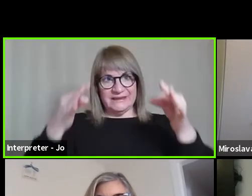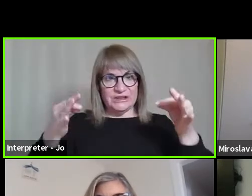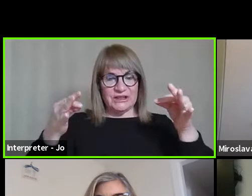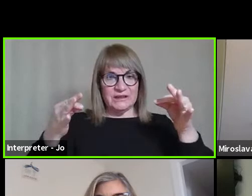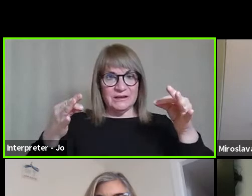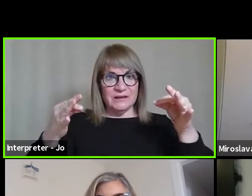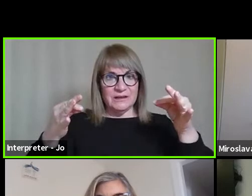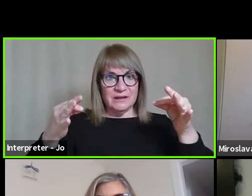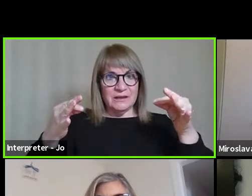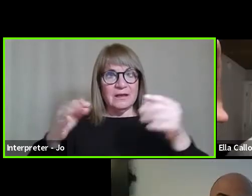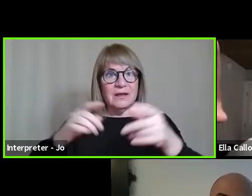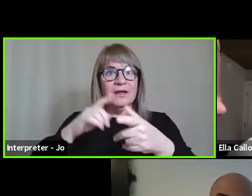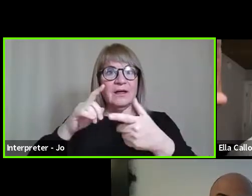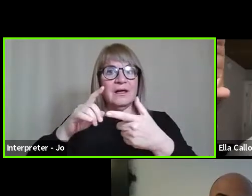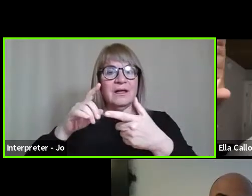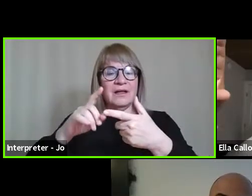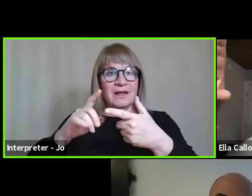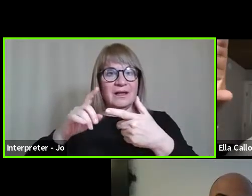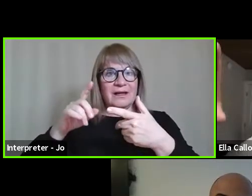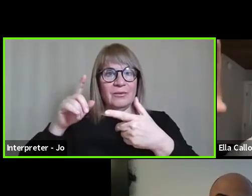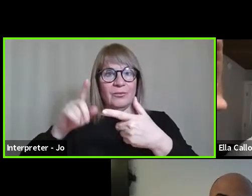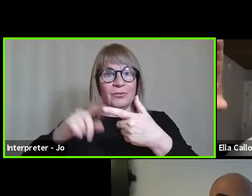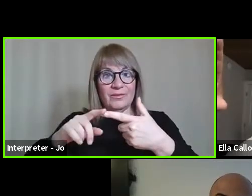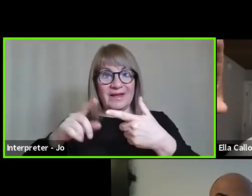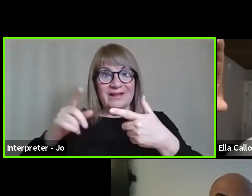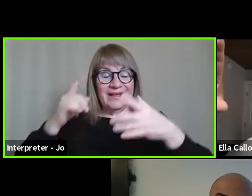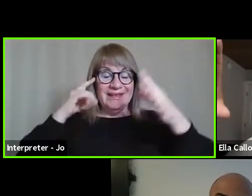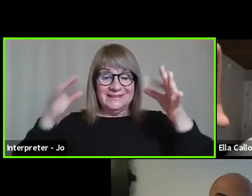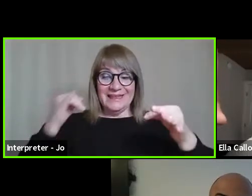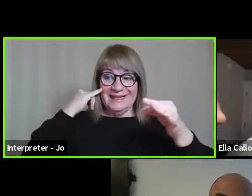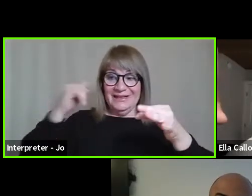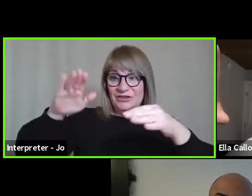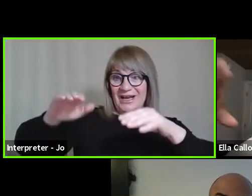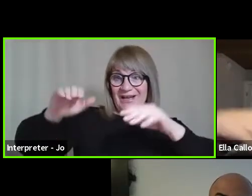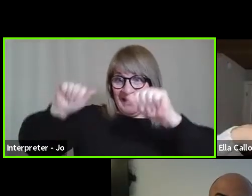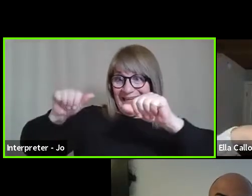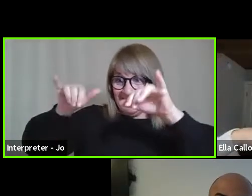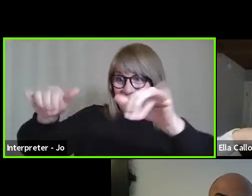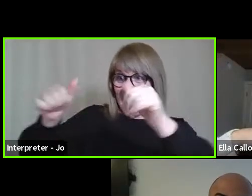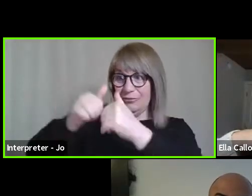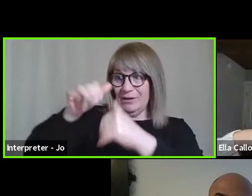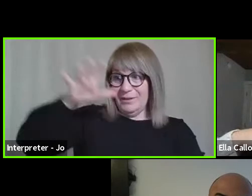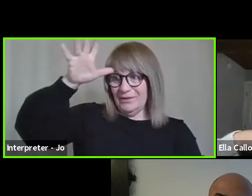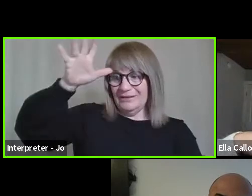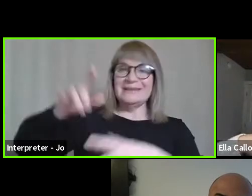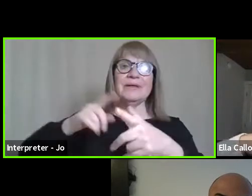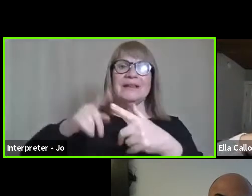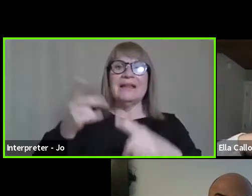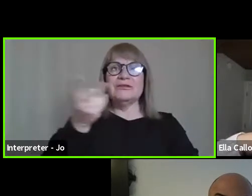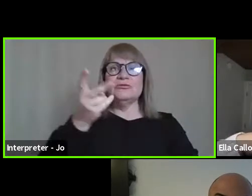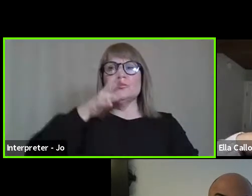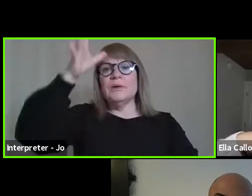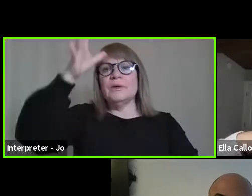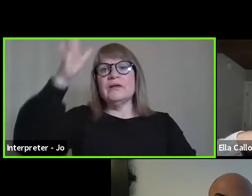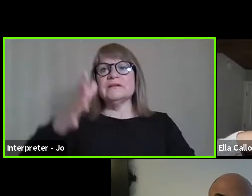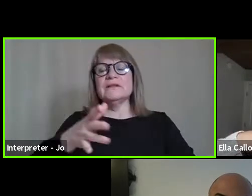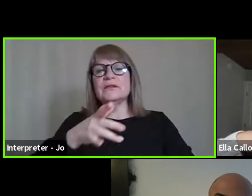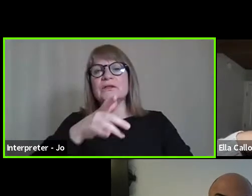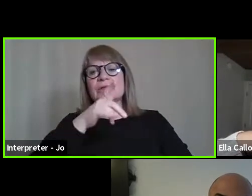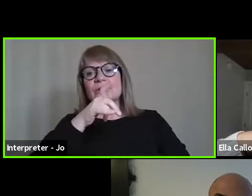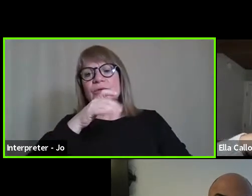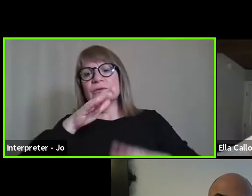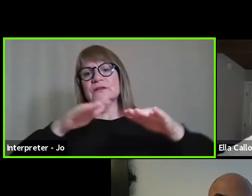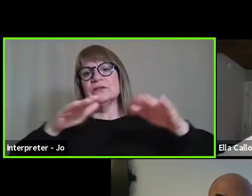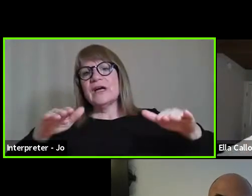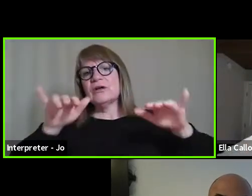where they feel the child can be safe with the parents but the parents themselves um are in dispute as to whom the child will come back to